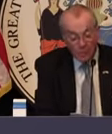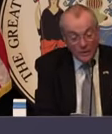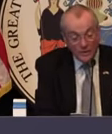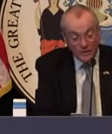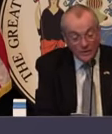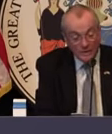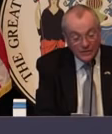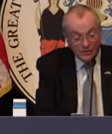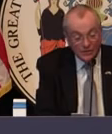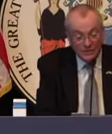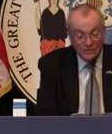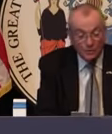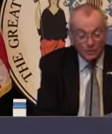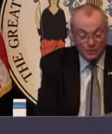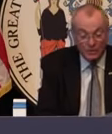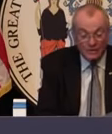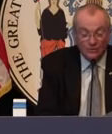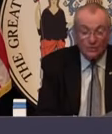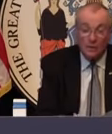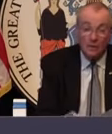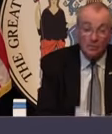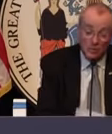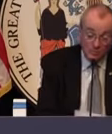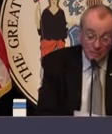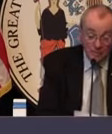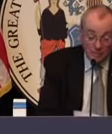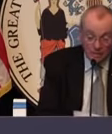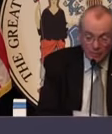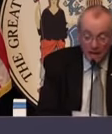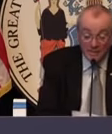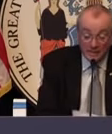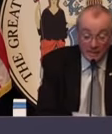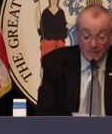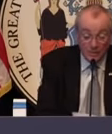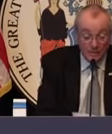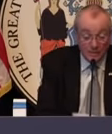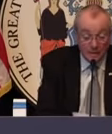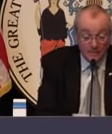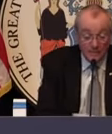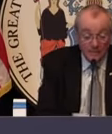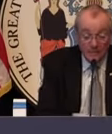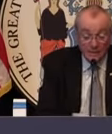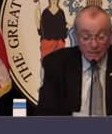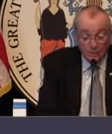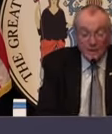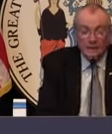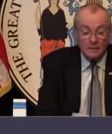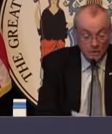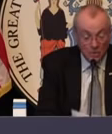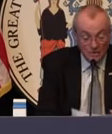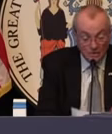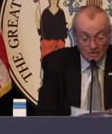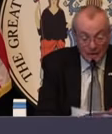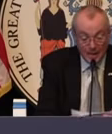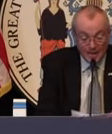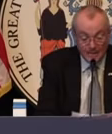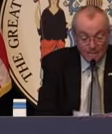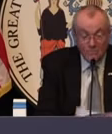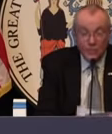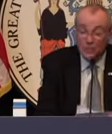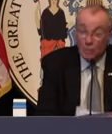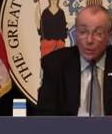are now 164 sites, both publicly and privately operated, up and running across the